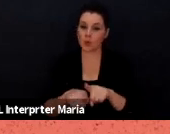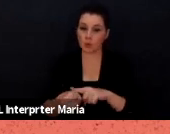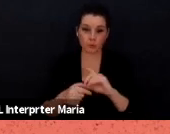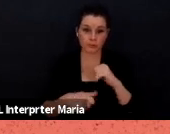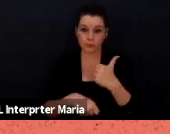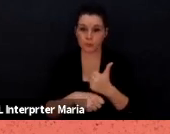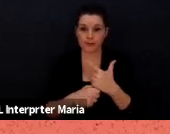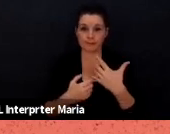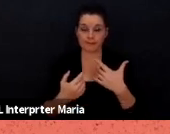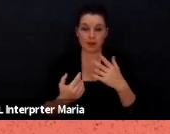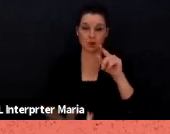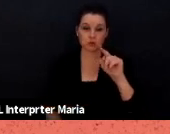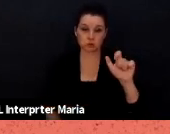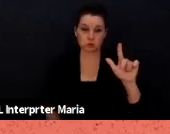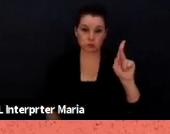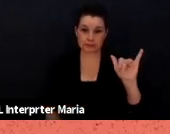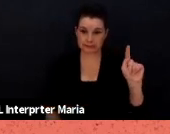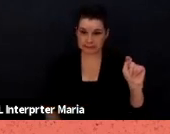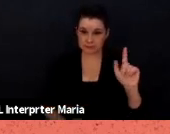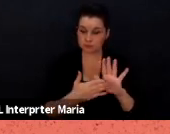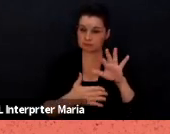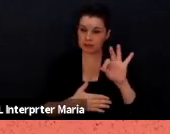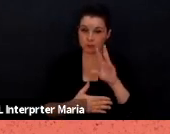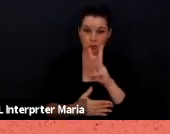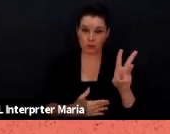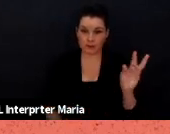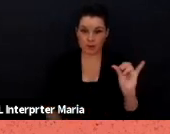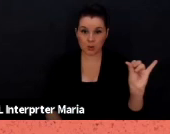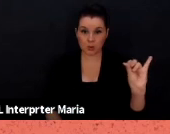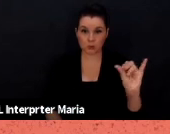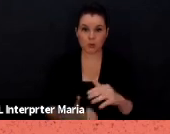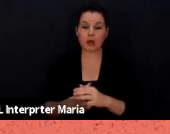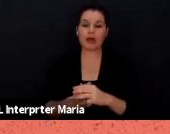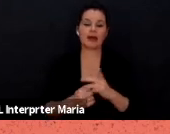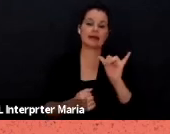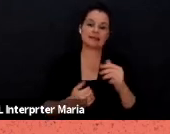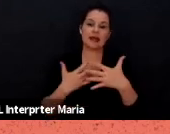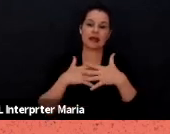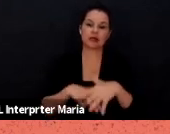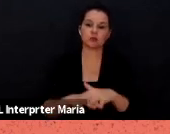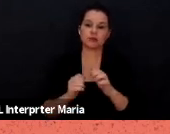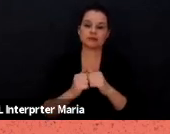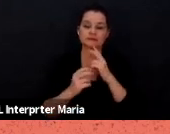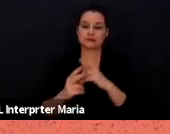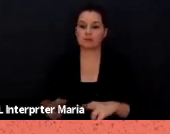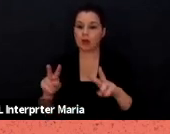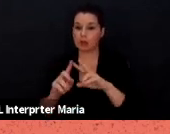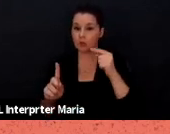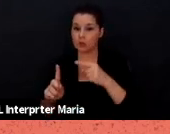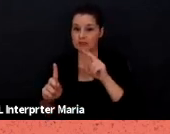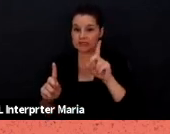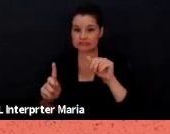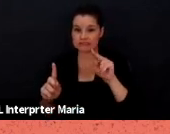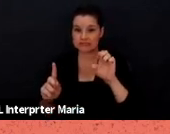a helpful toolkit, which you can find on our website as well, which integrates the values that Denise spoke